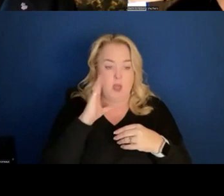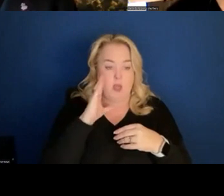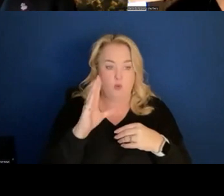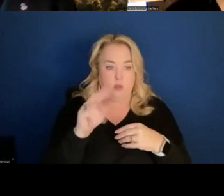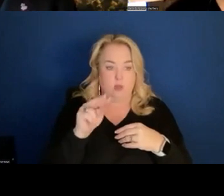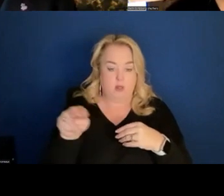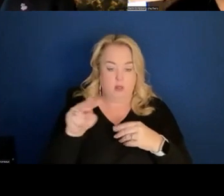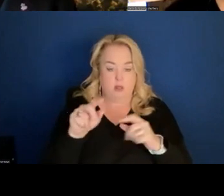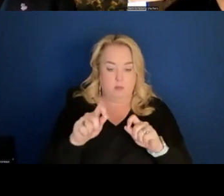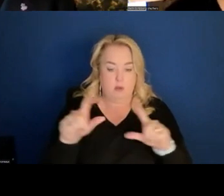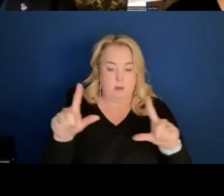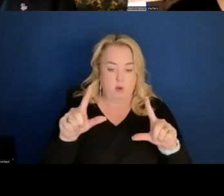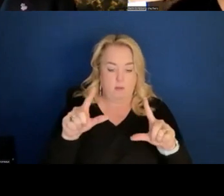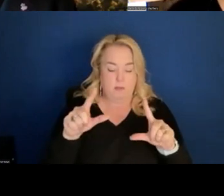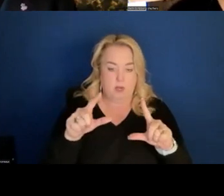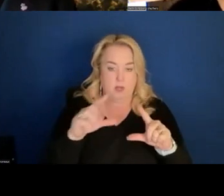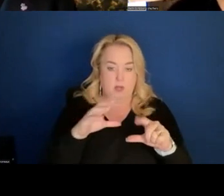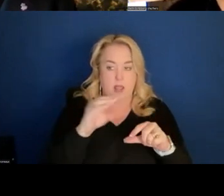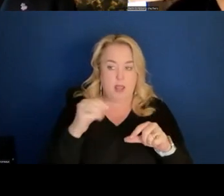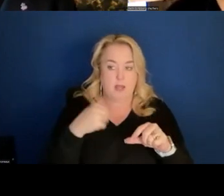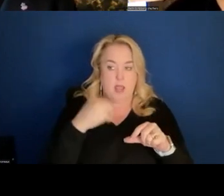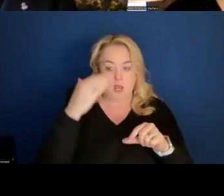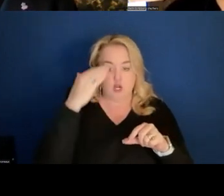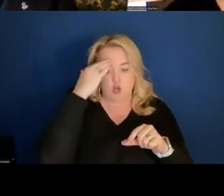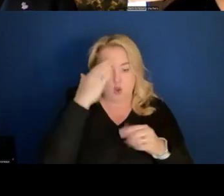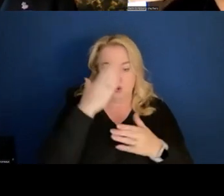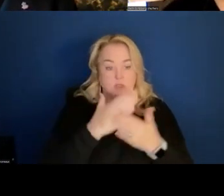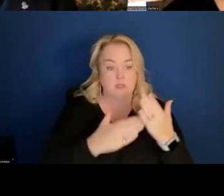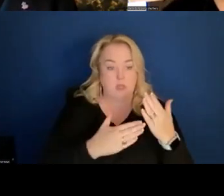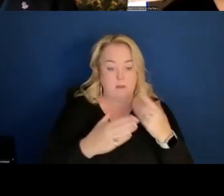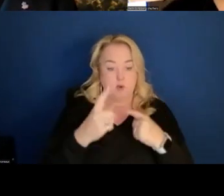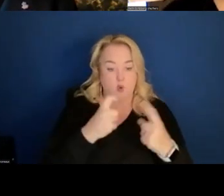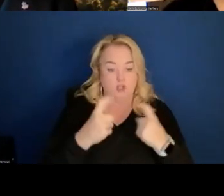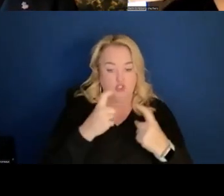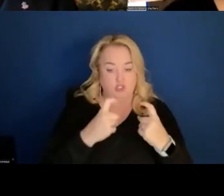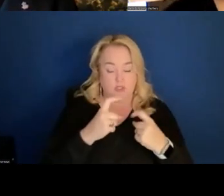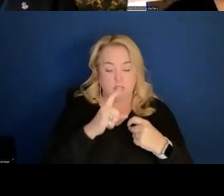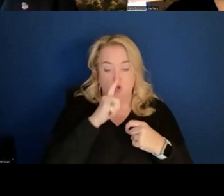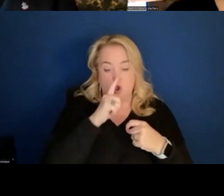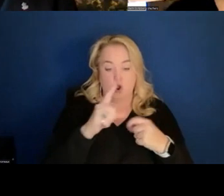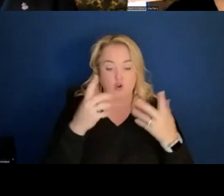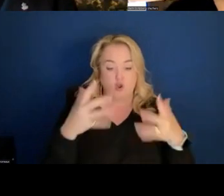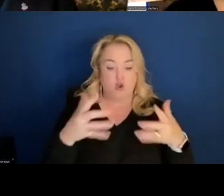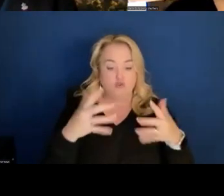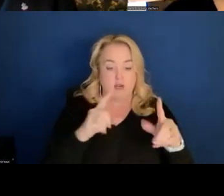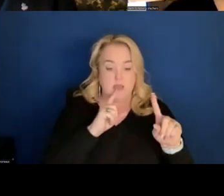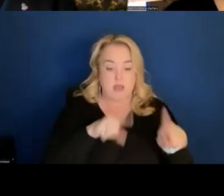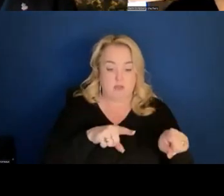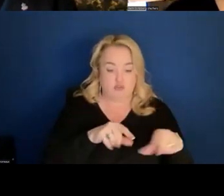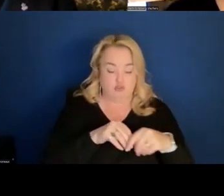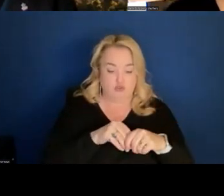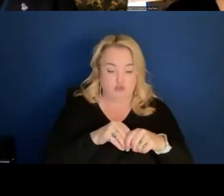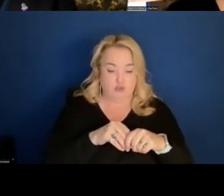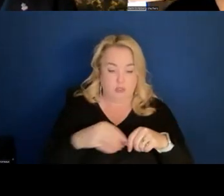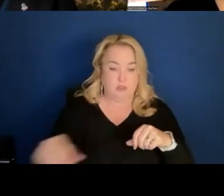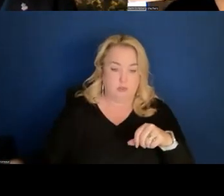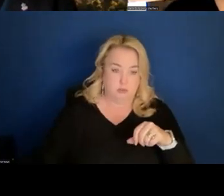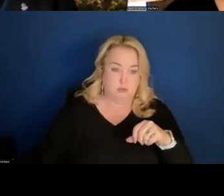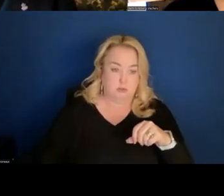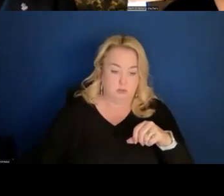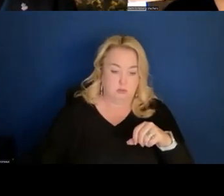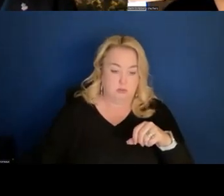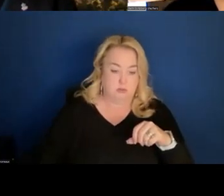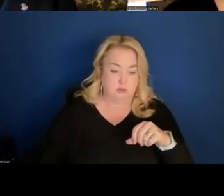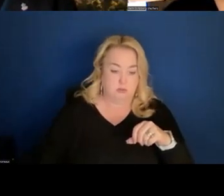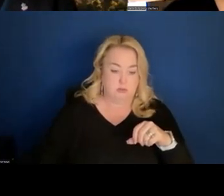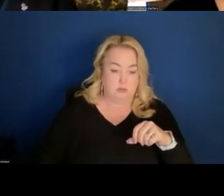that open really quickly. And I know that some questions were already answered, but let me just go through these